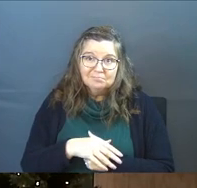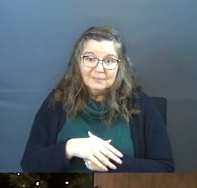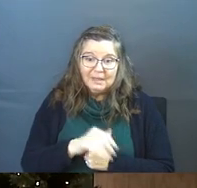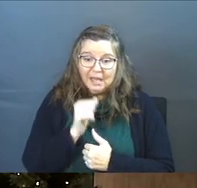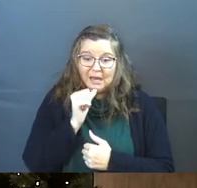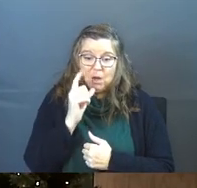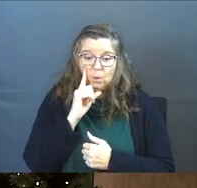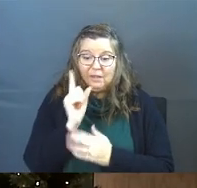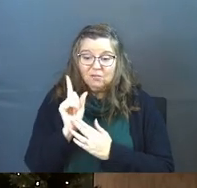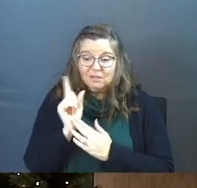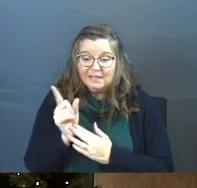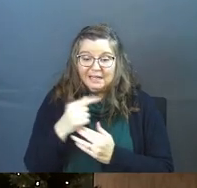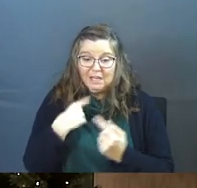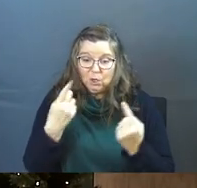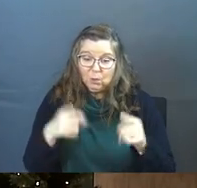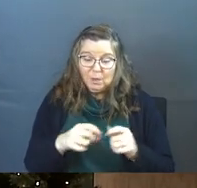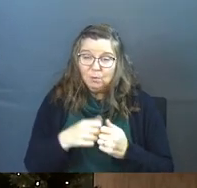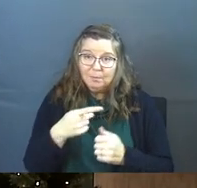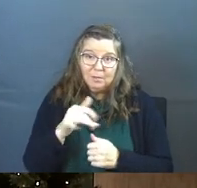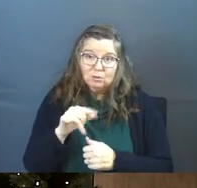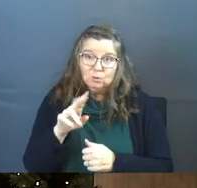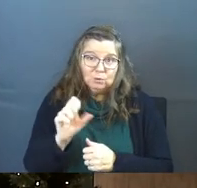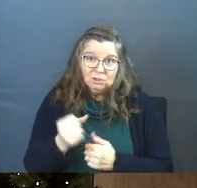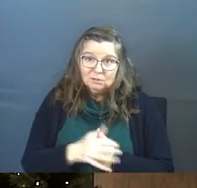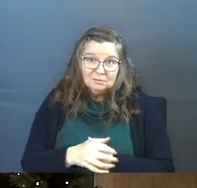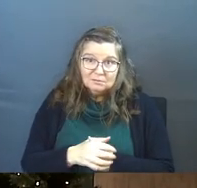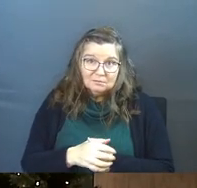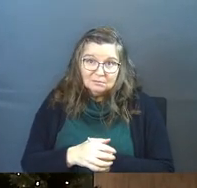And I don't think for a second he agreed with prostitution.